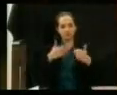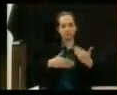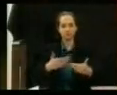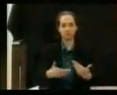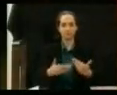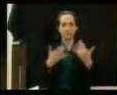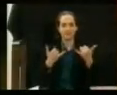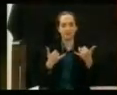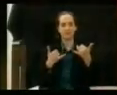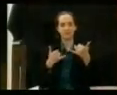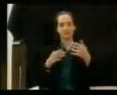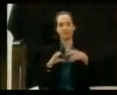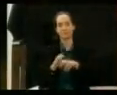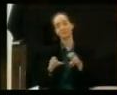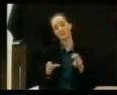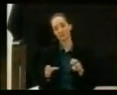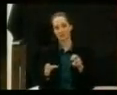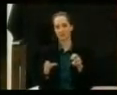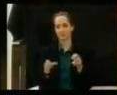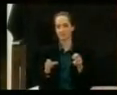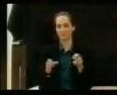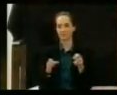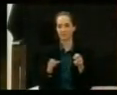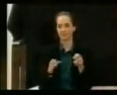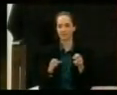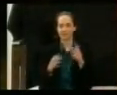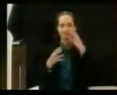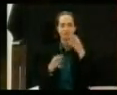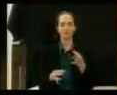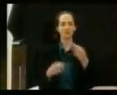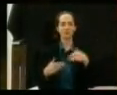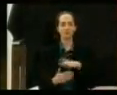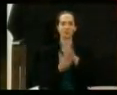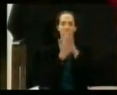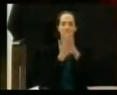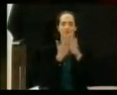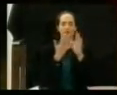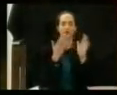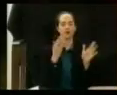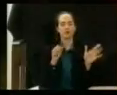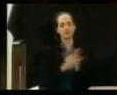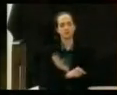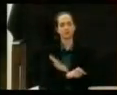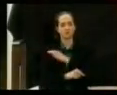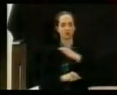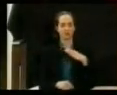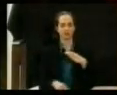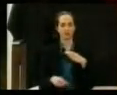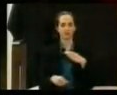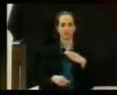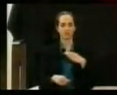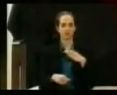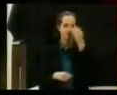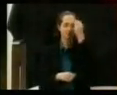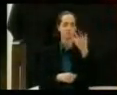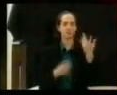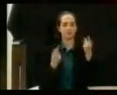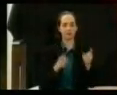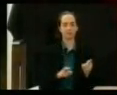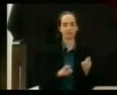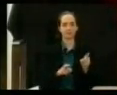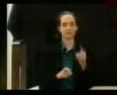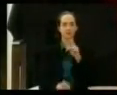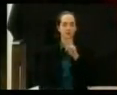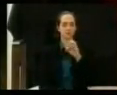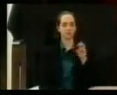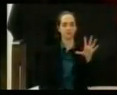so we wanted to come before the entire county commission to make you aware of our situation. In 2005, we became a SACS